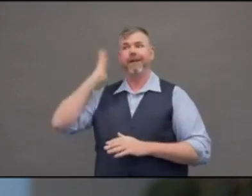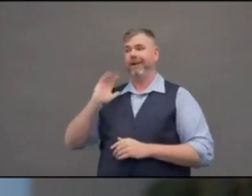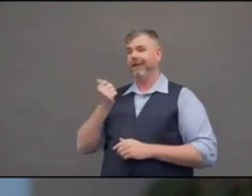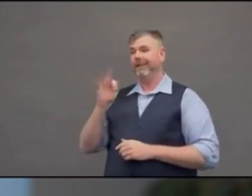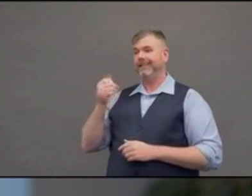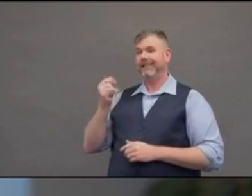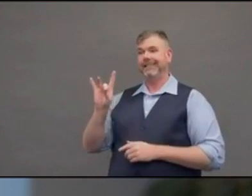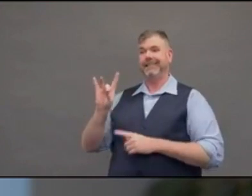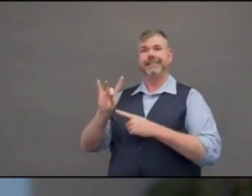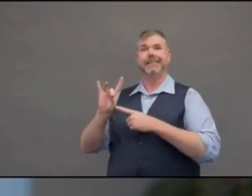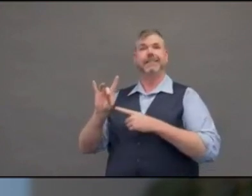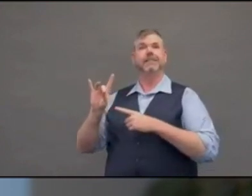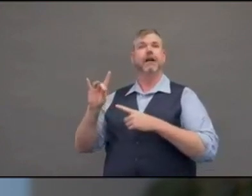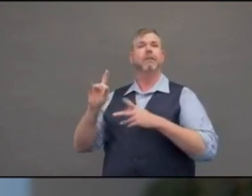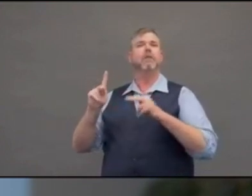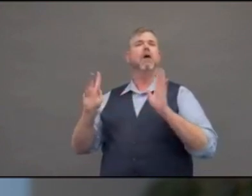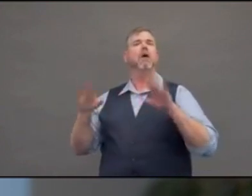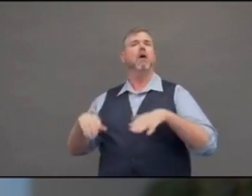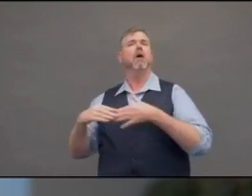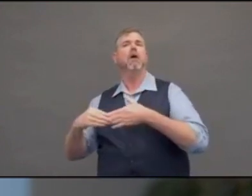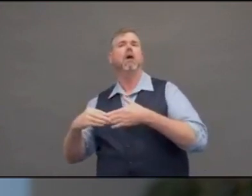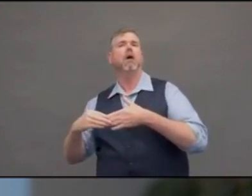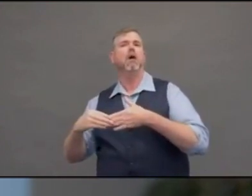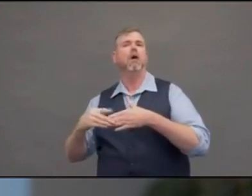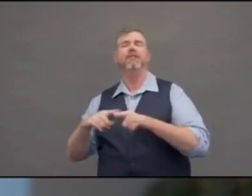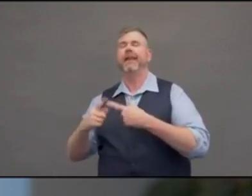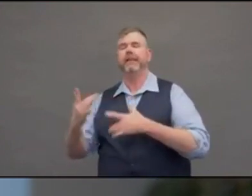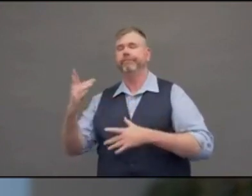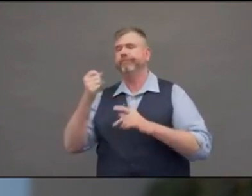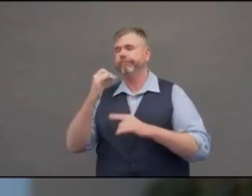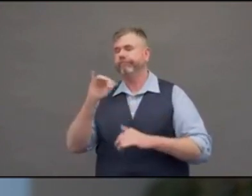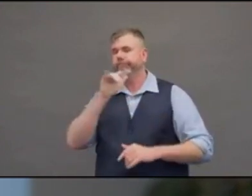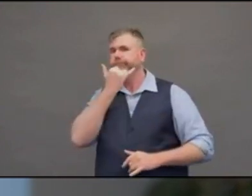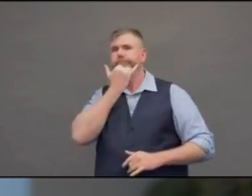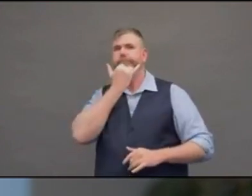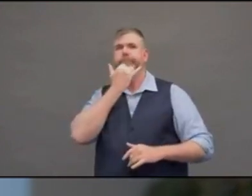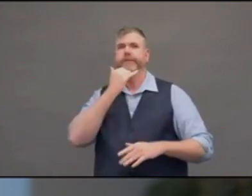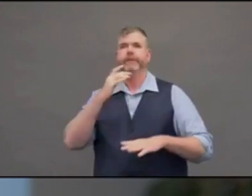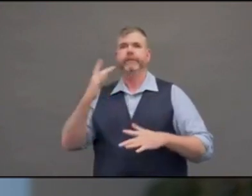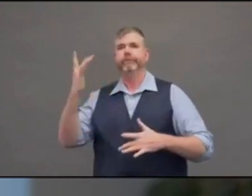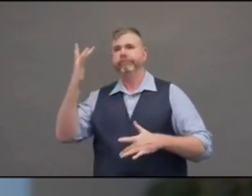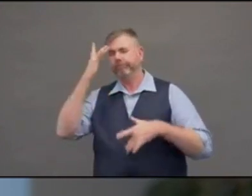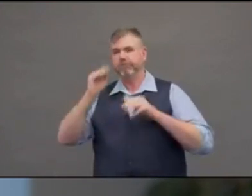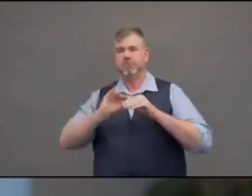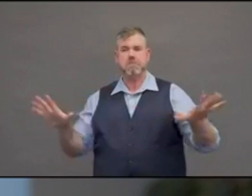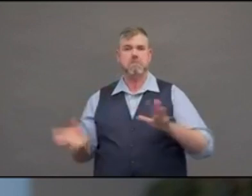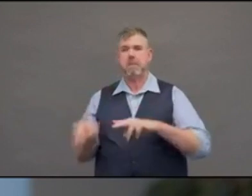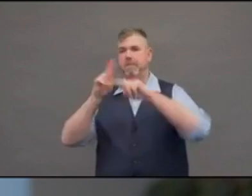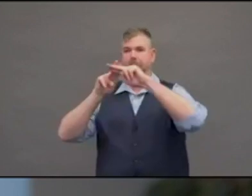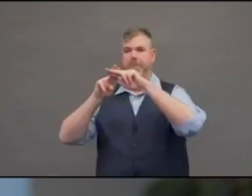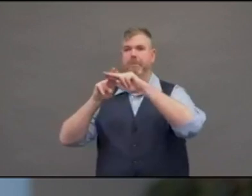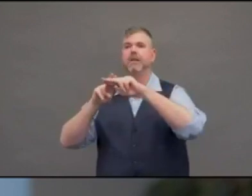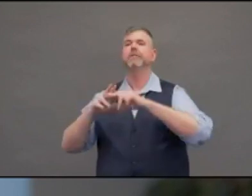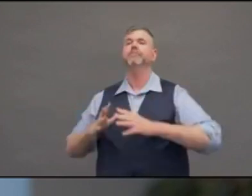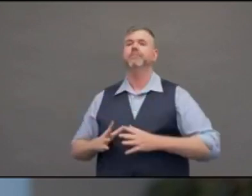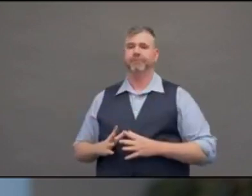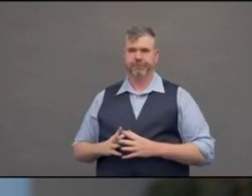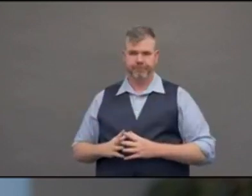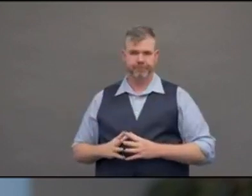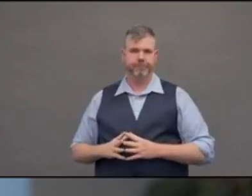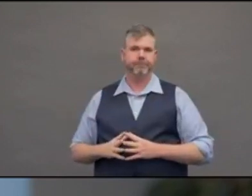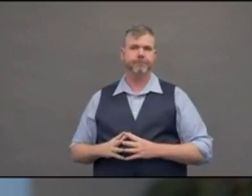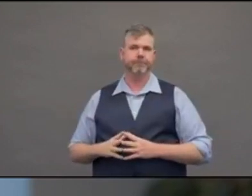face coverings and nothing else, and this even happened in San Francisco in 1918, there was a huge second spike